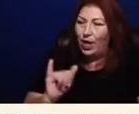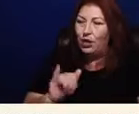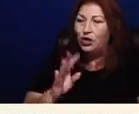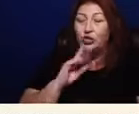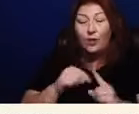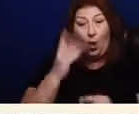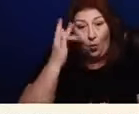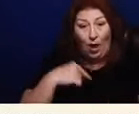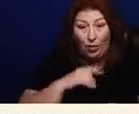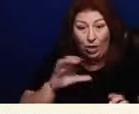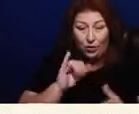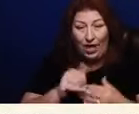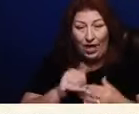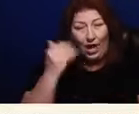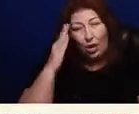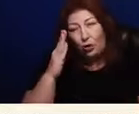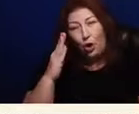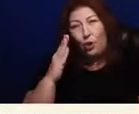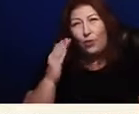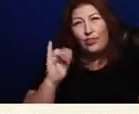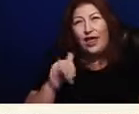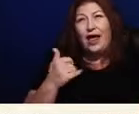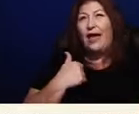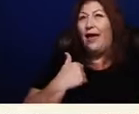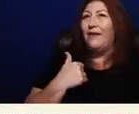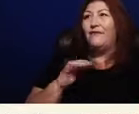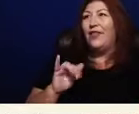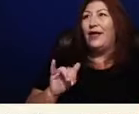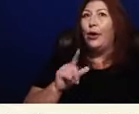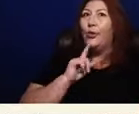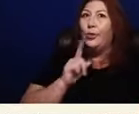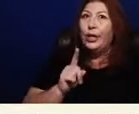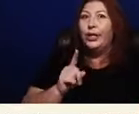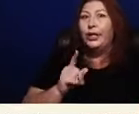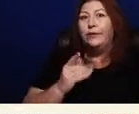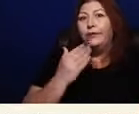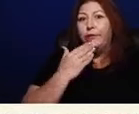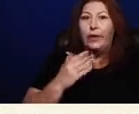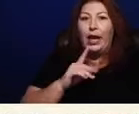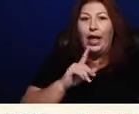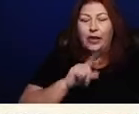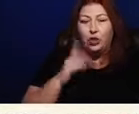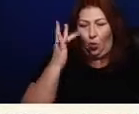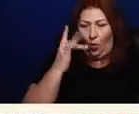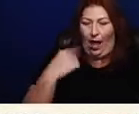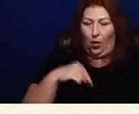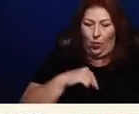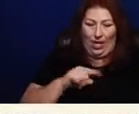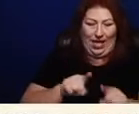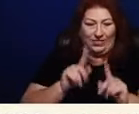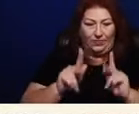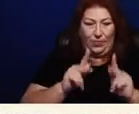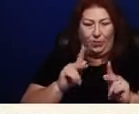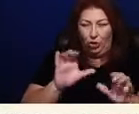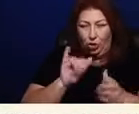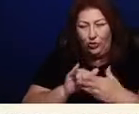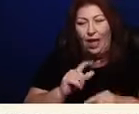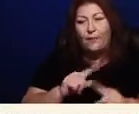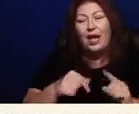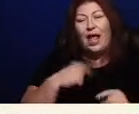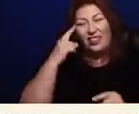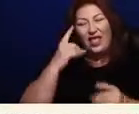that. I don't know that I have like a really in-depth answer about why we as people do that. I think a lot of